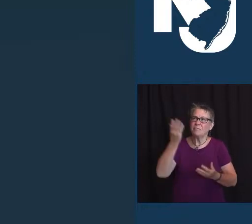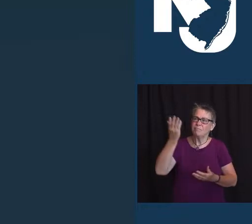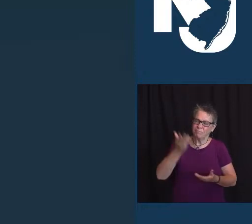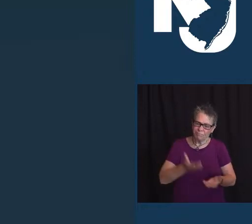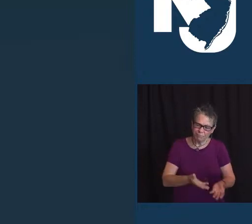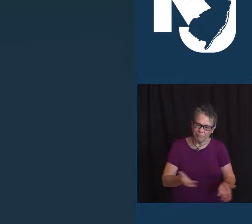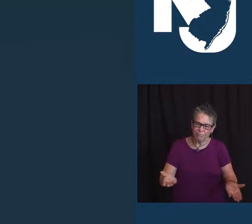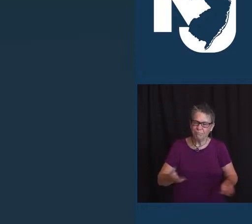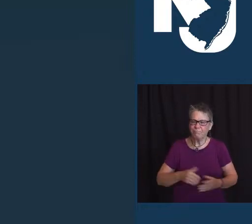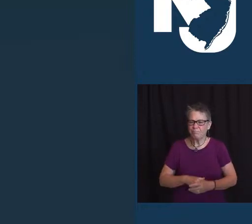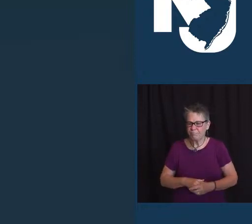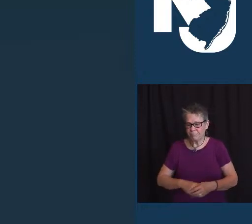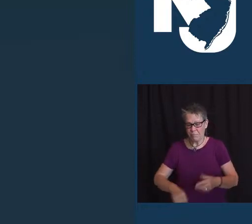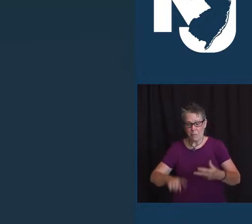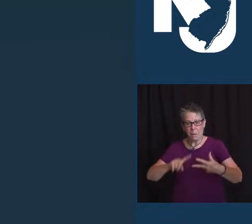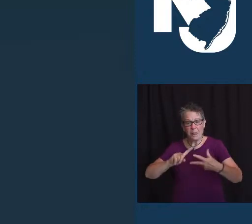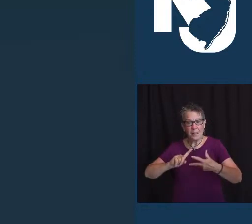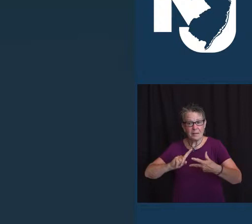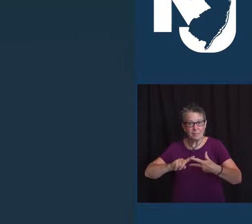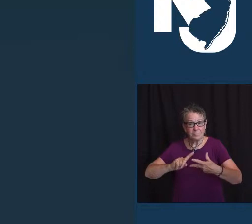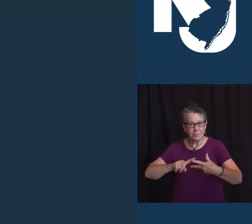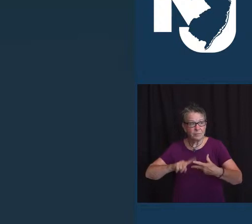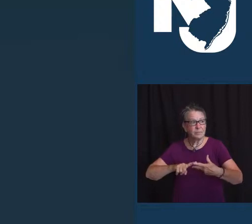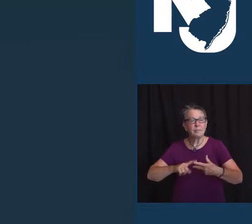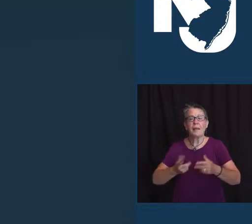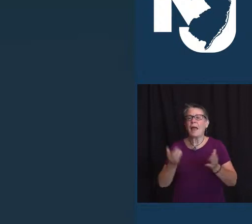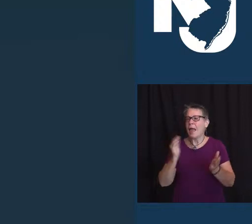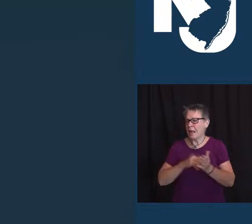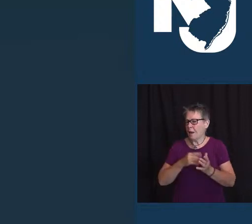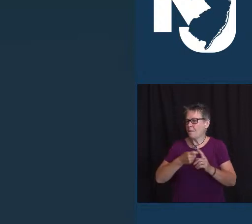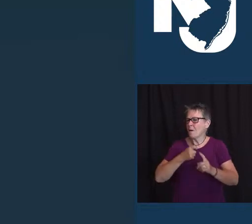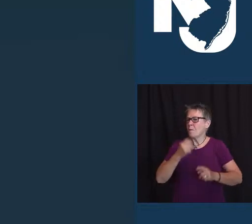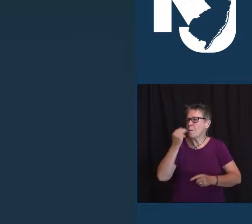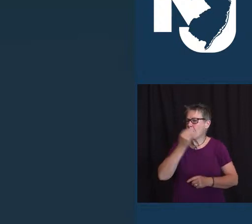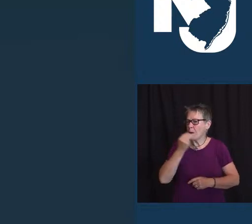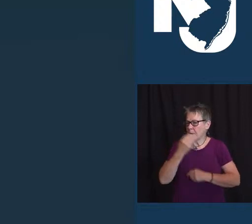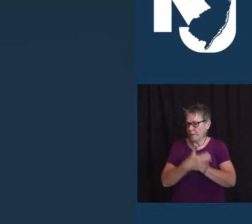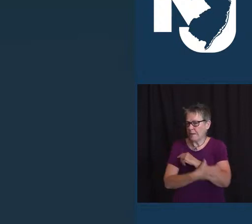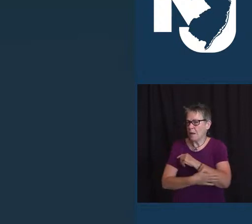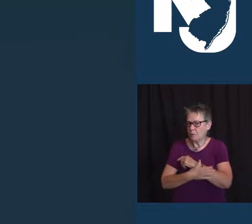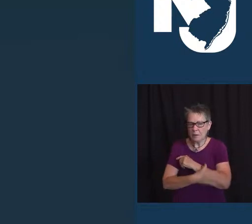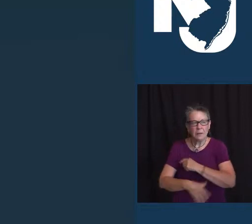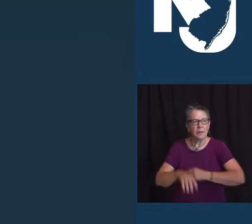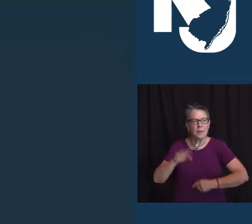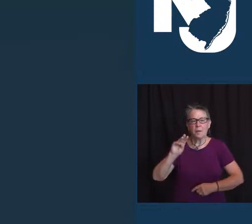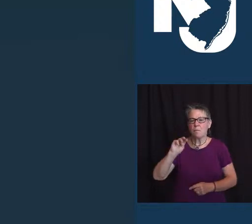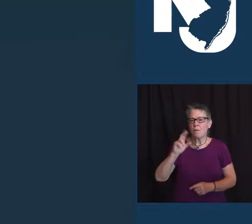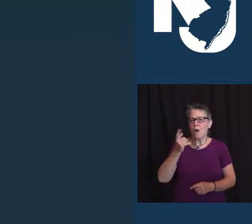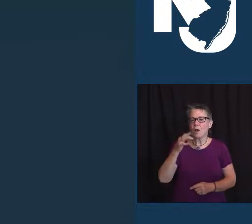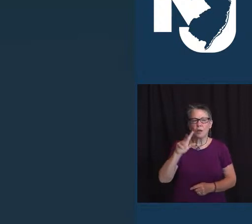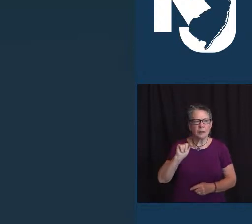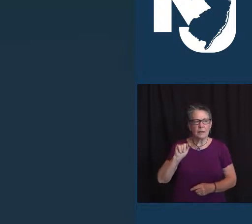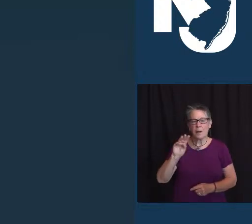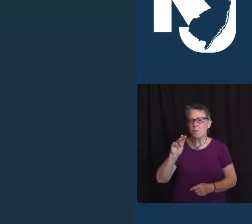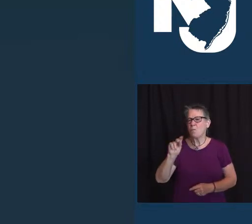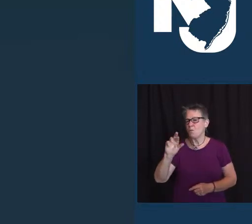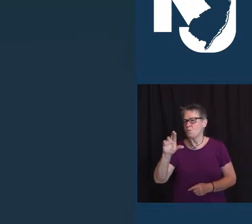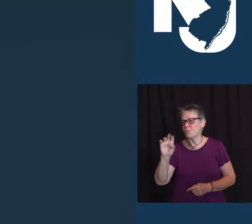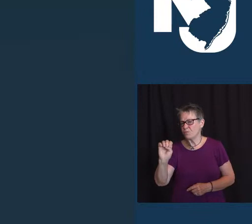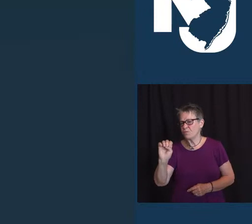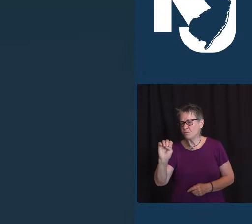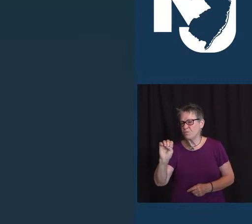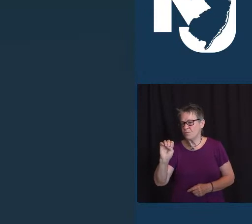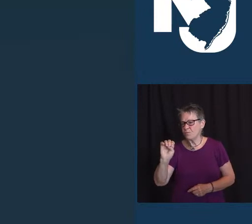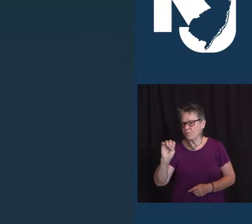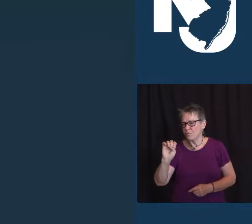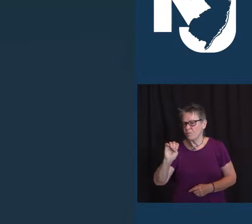stay in Monmouth County and also recall Manalapan's Margaret Peggy Moore. She passed just 2 days